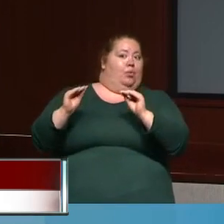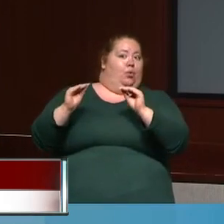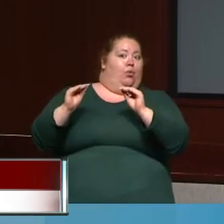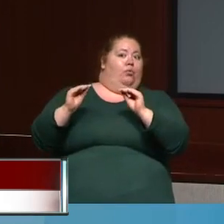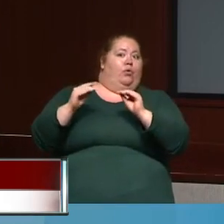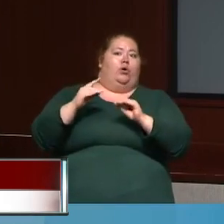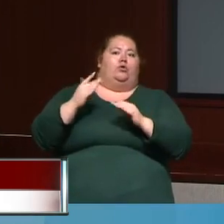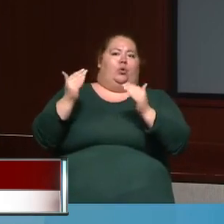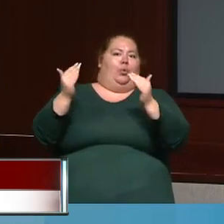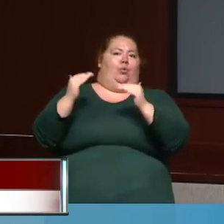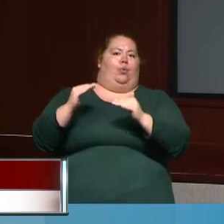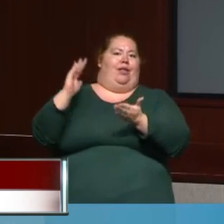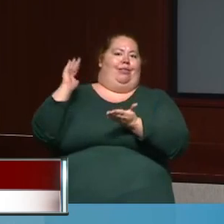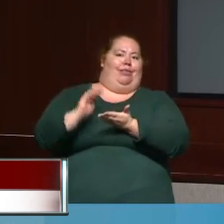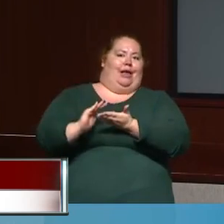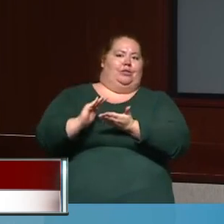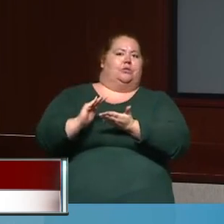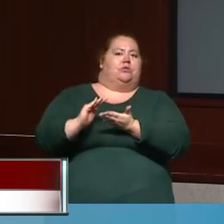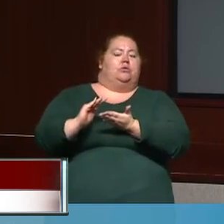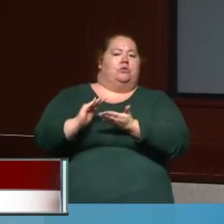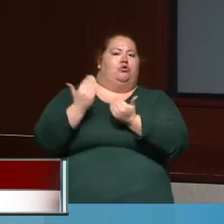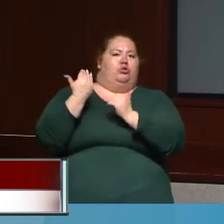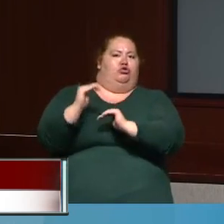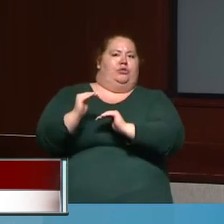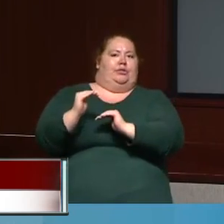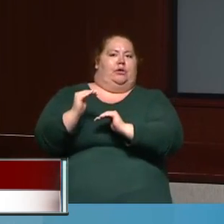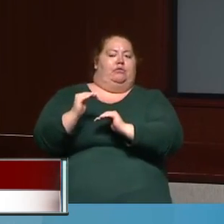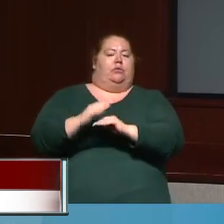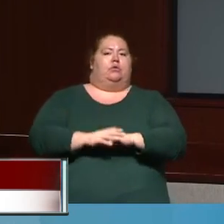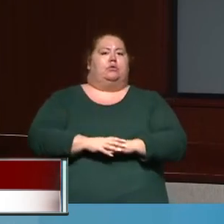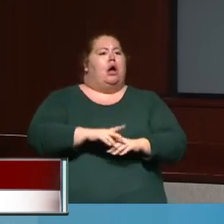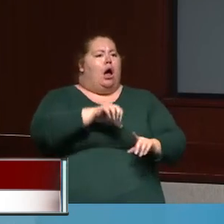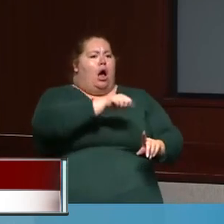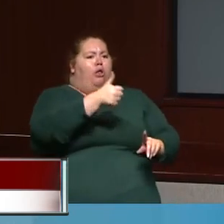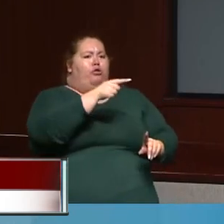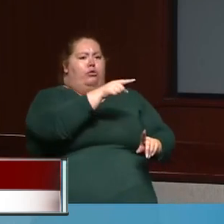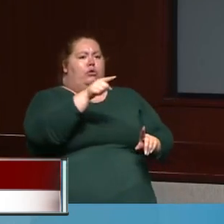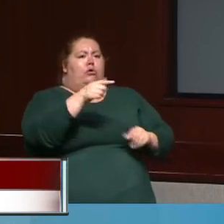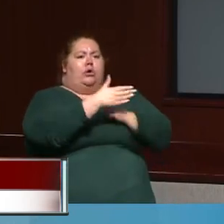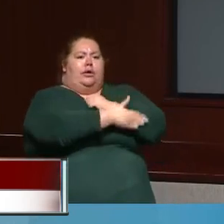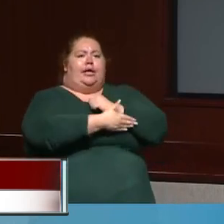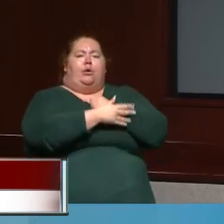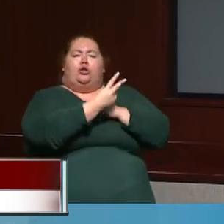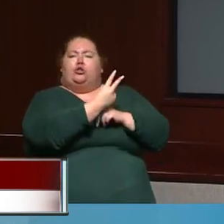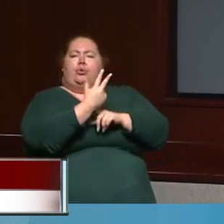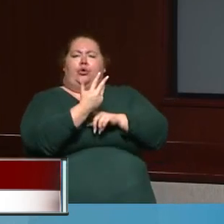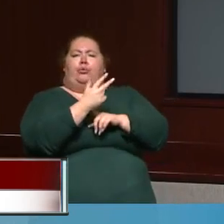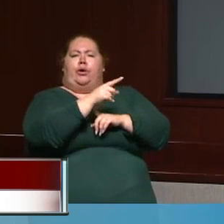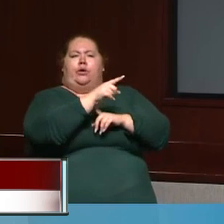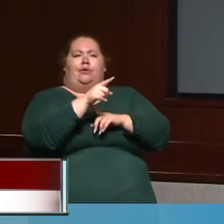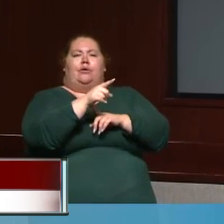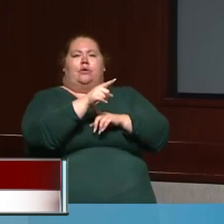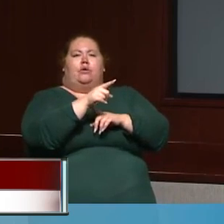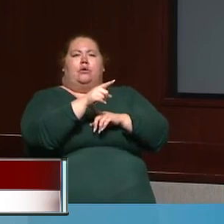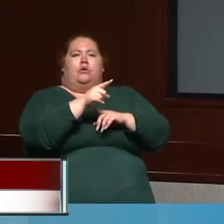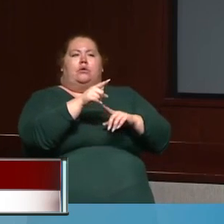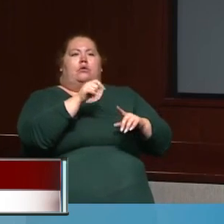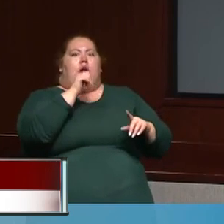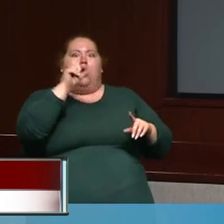down to a less restrictive tier, and then there are also counties that are positioned, two or three, I believe, Fresno's not the only